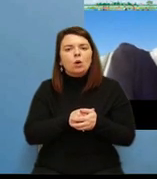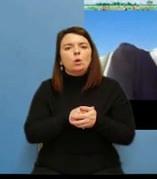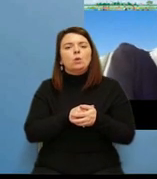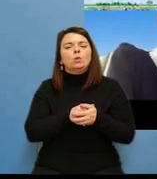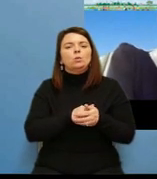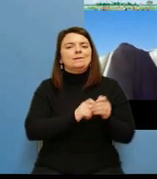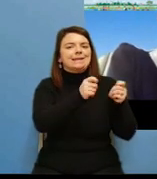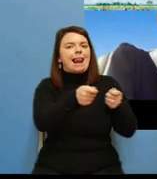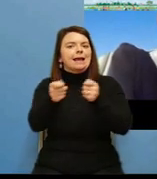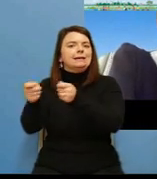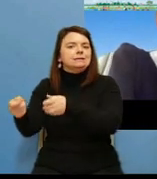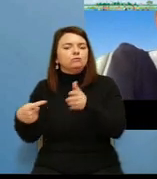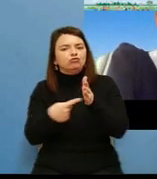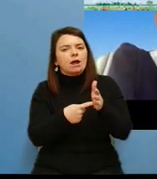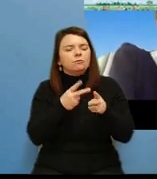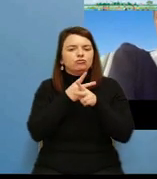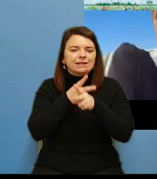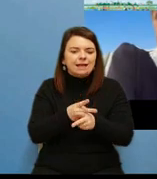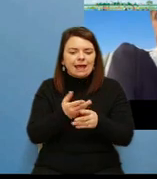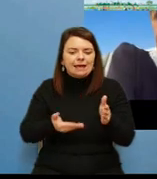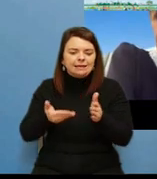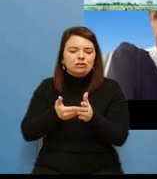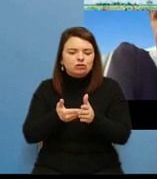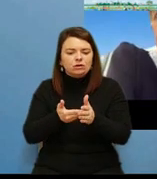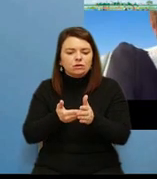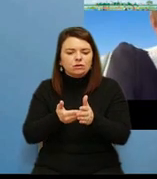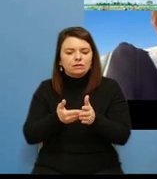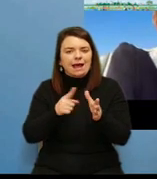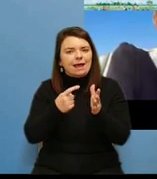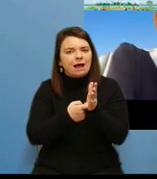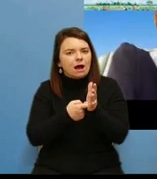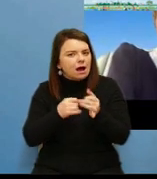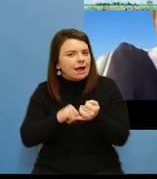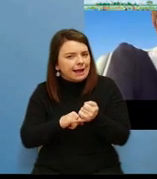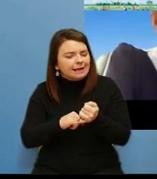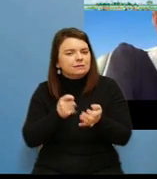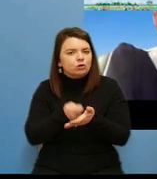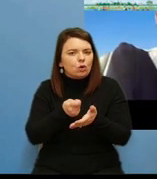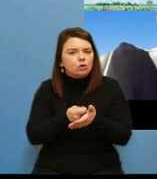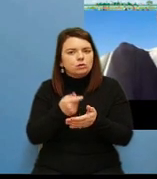increase. Delegated primary care has increased considerably due to the additional